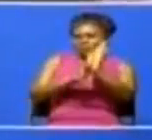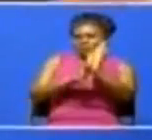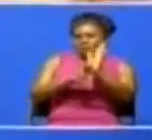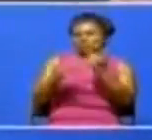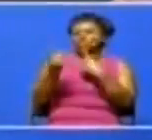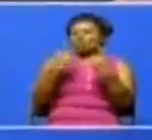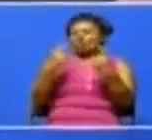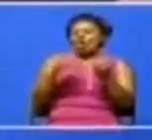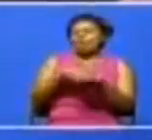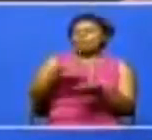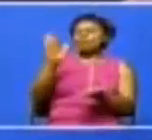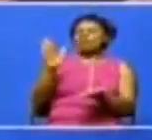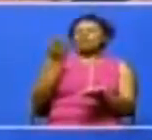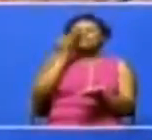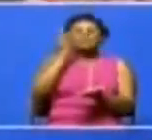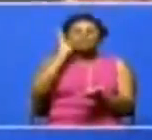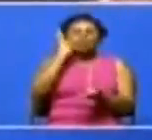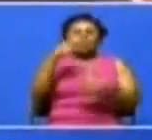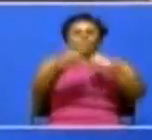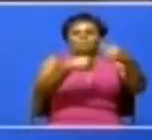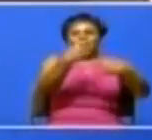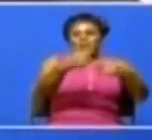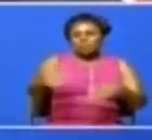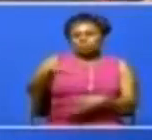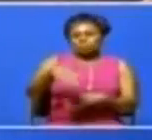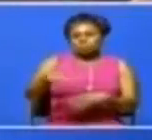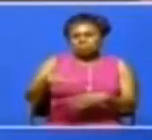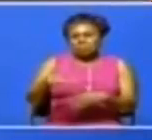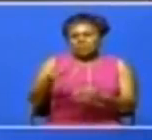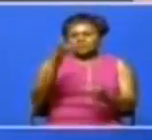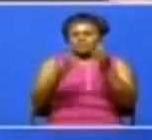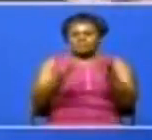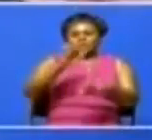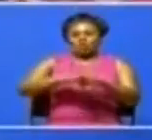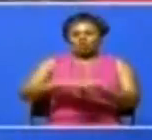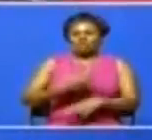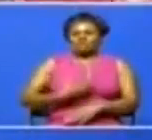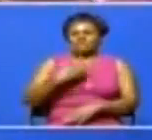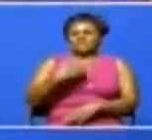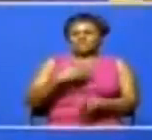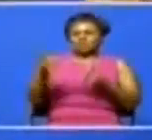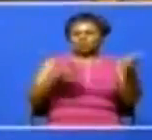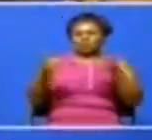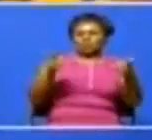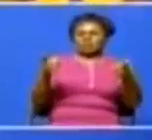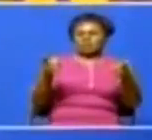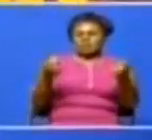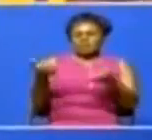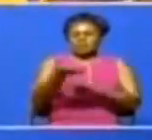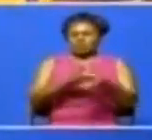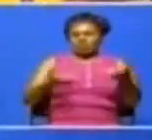spoke at length about Isiolo's prosperity, a region that heavily relies on tourism and pastoralism as its economic